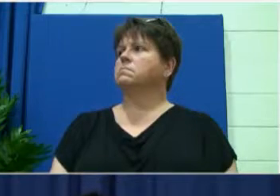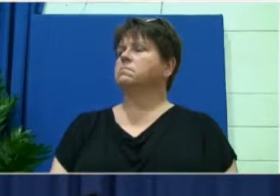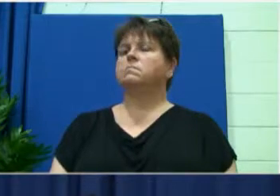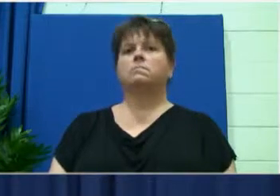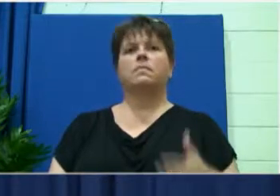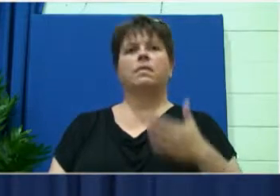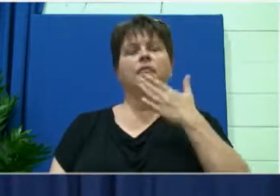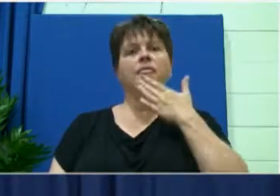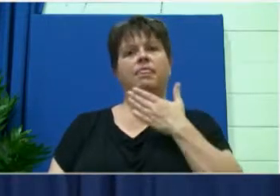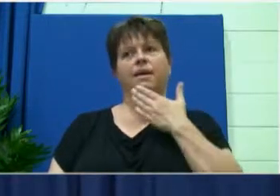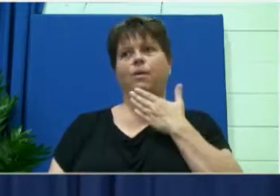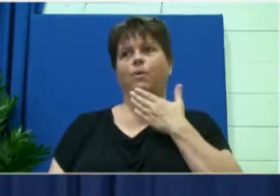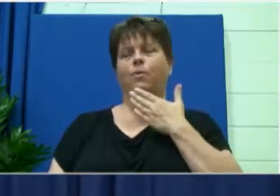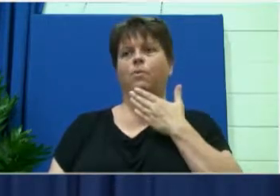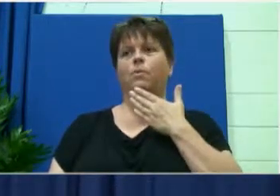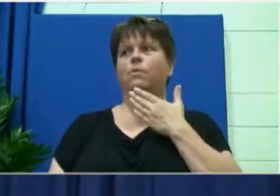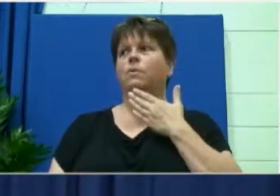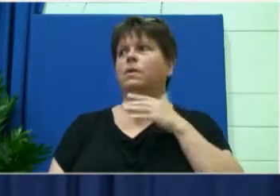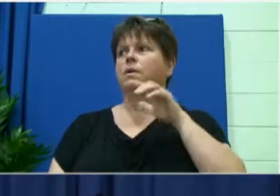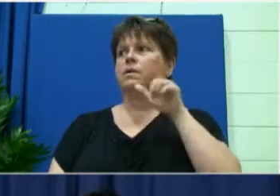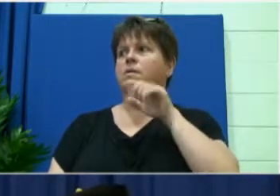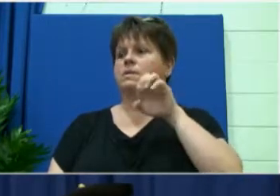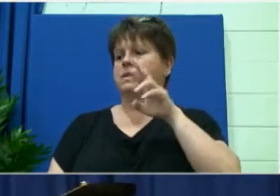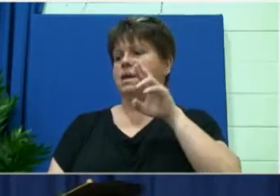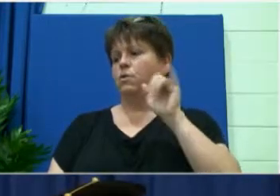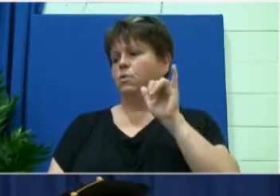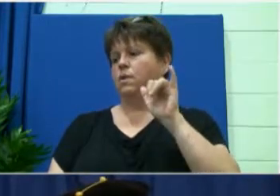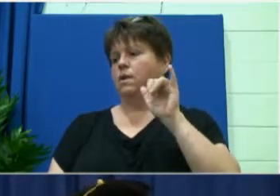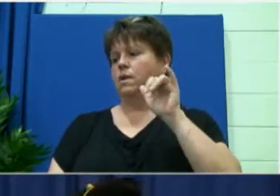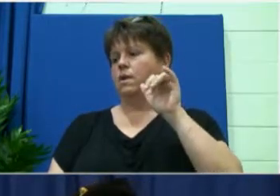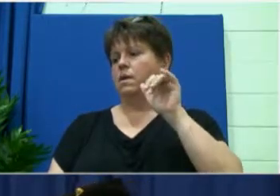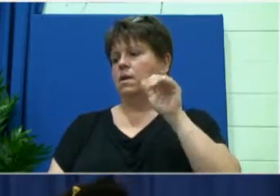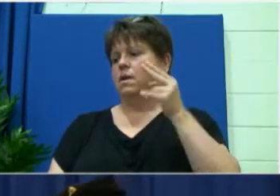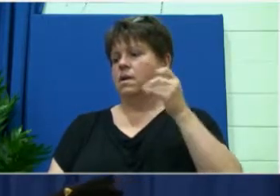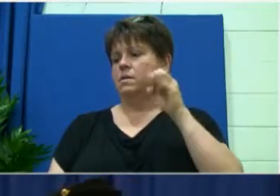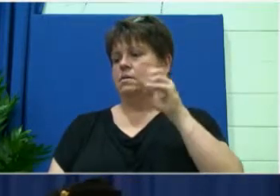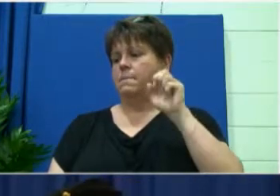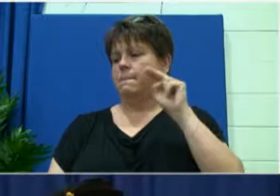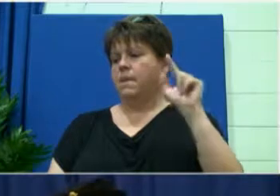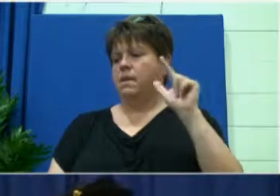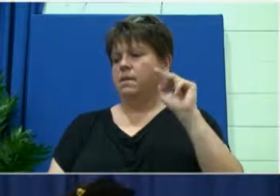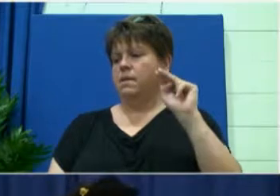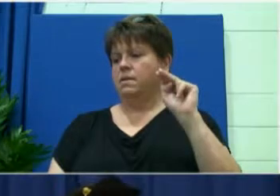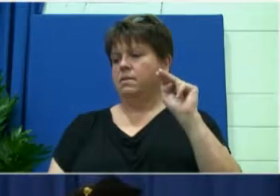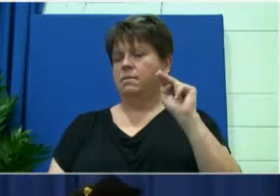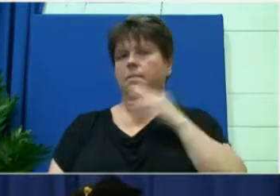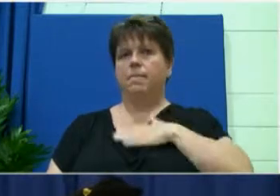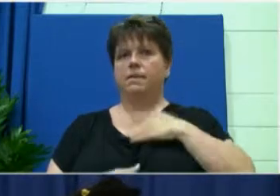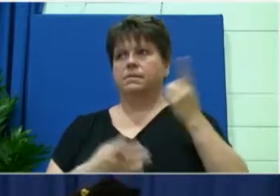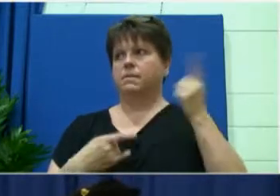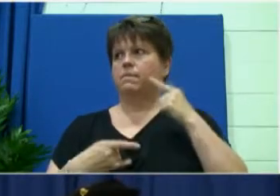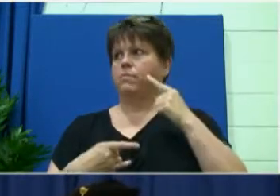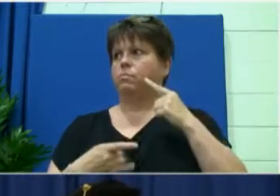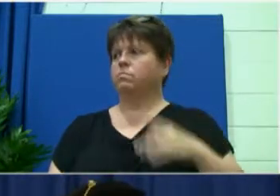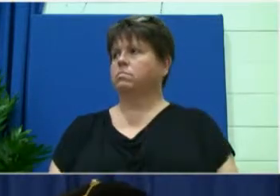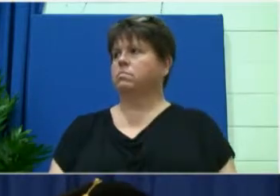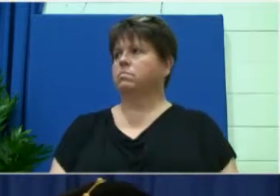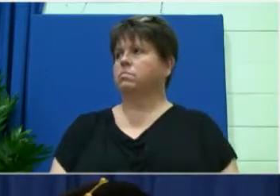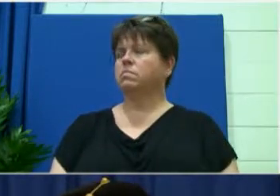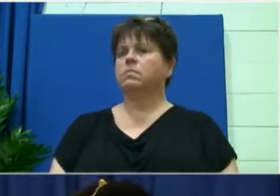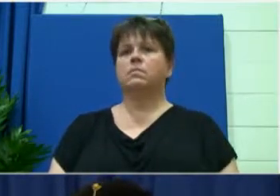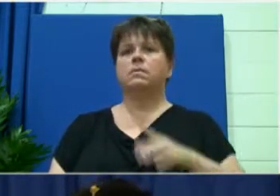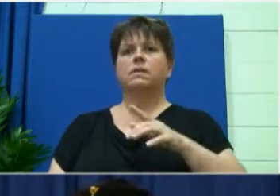Thank you, Dr. Underwood. Would Zachary Heinzelman please come forward to the podium? Zachary